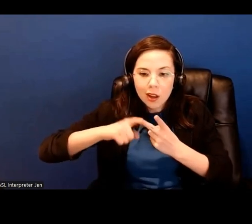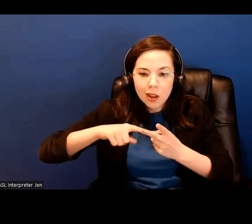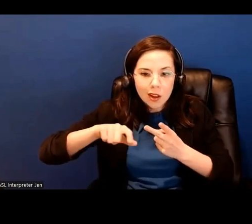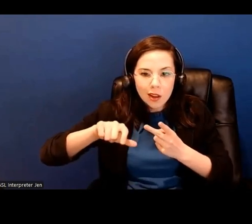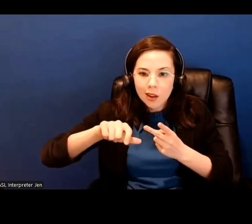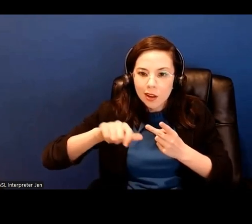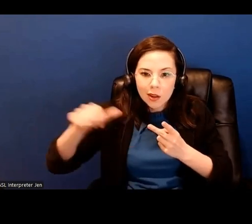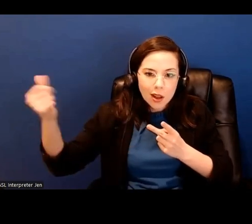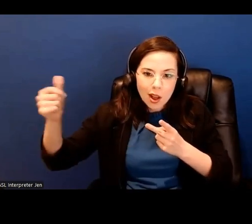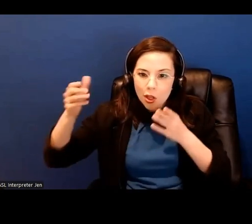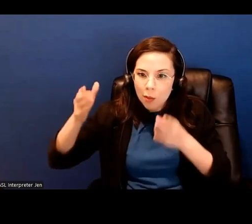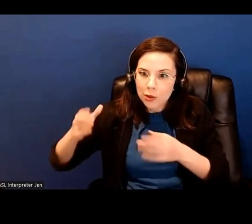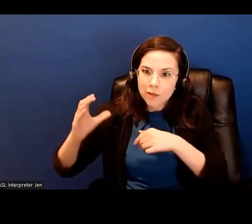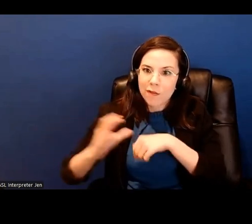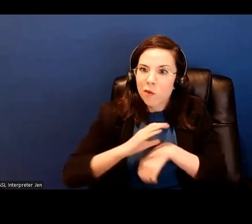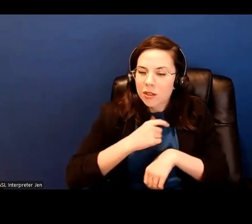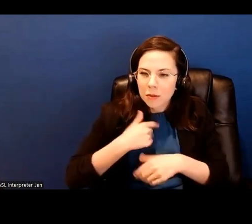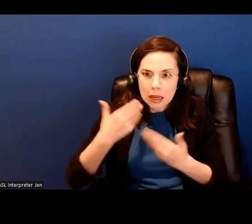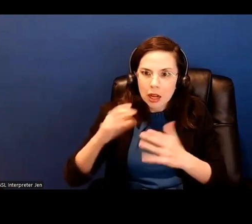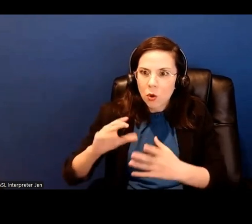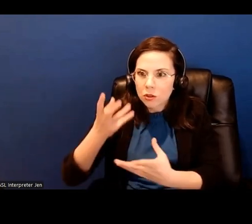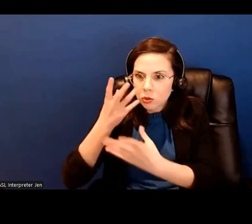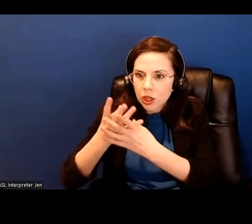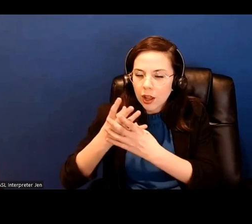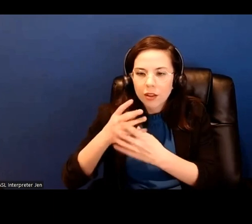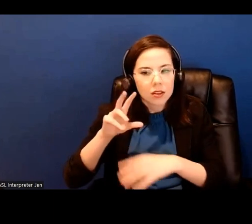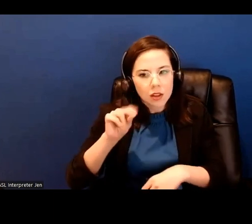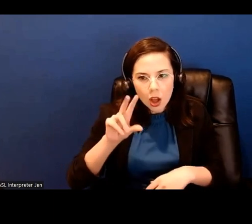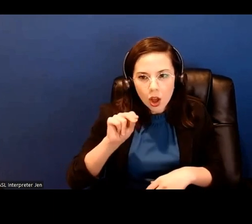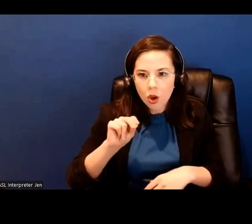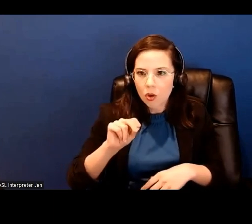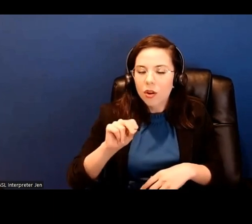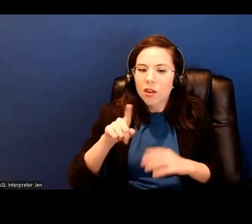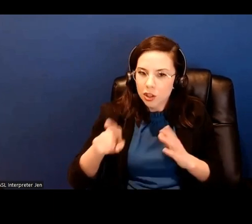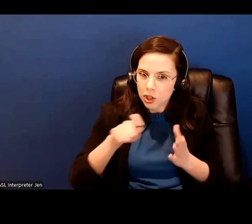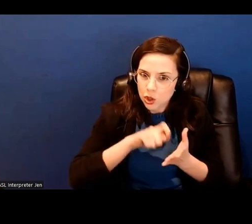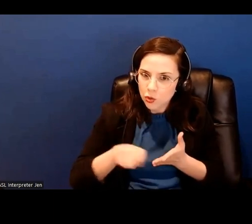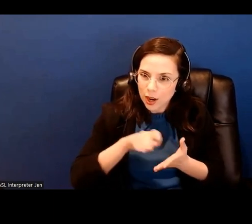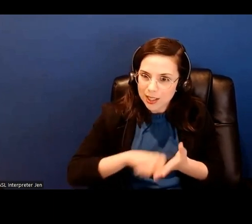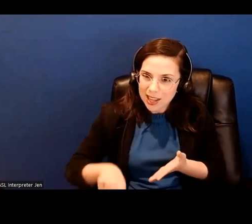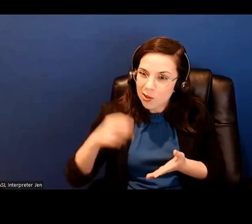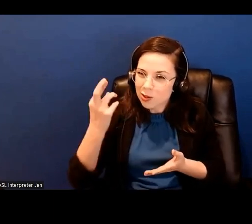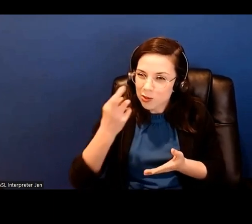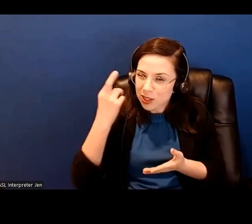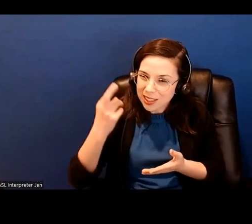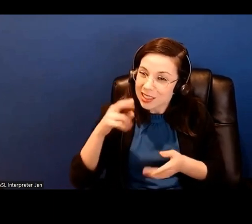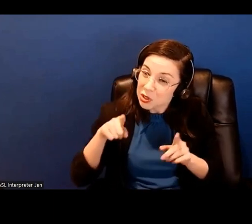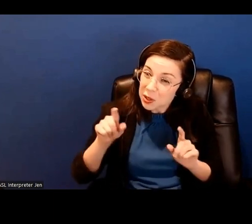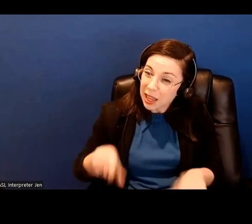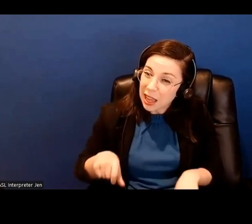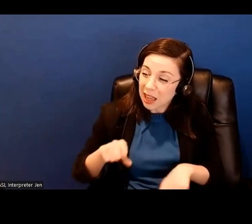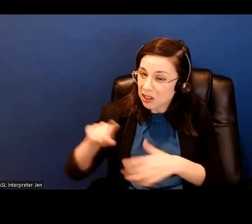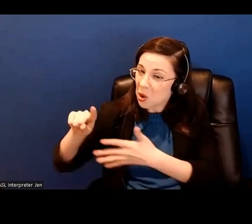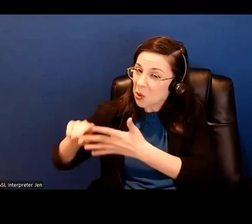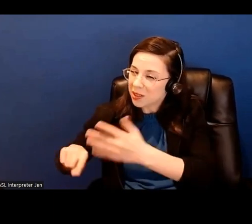to jail. They have to be real manifest. I mean, you can put those reasons down, but they do not count as the 10 reasons because they